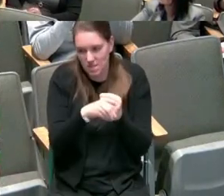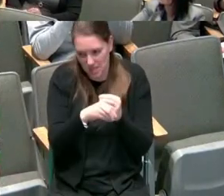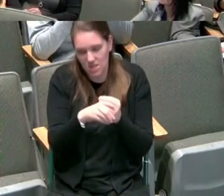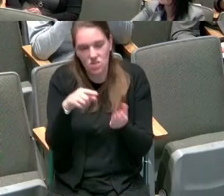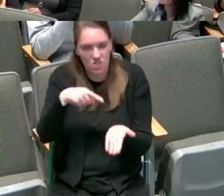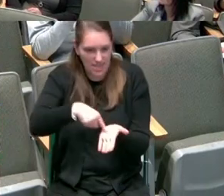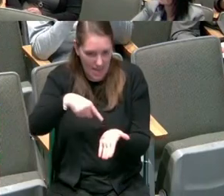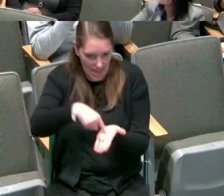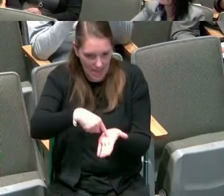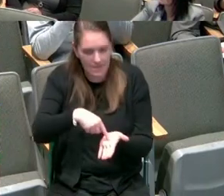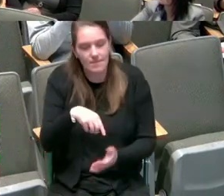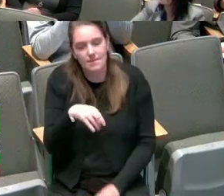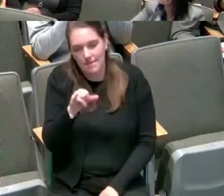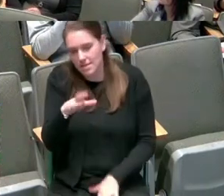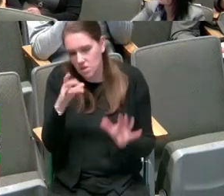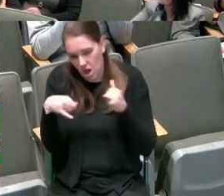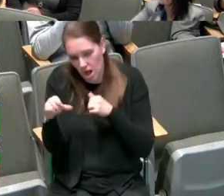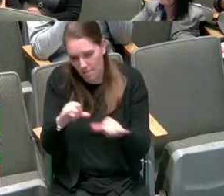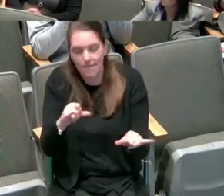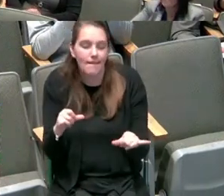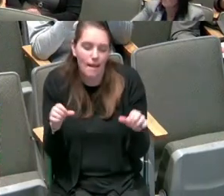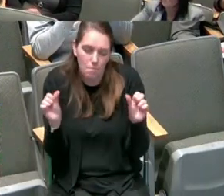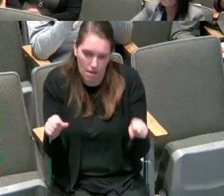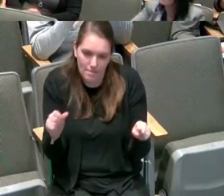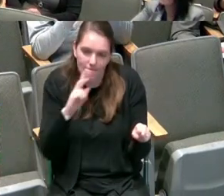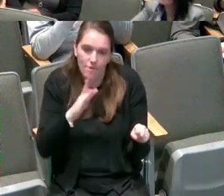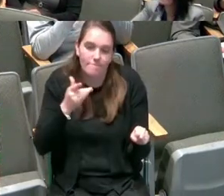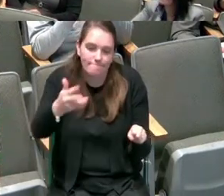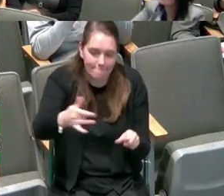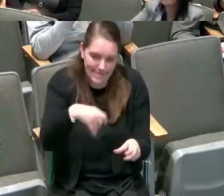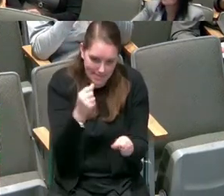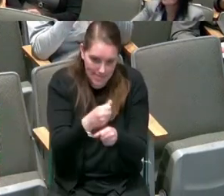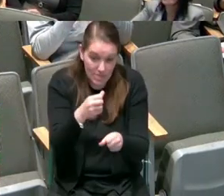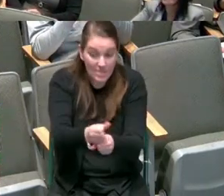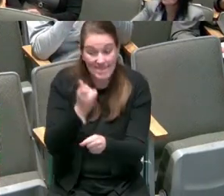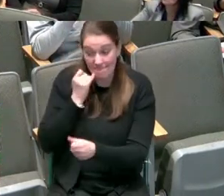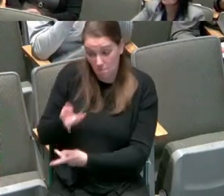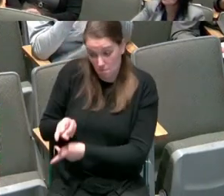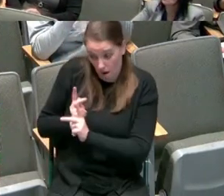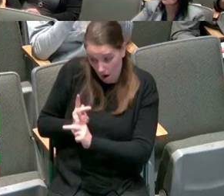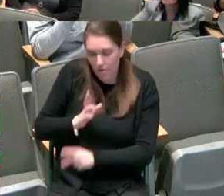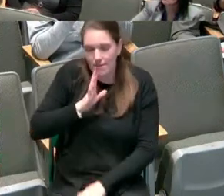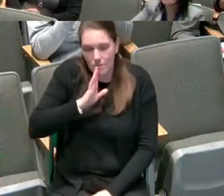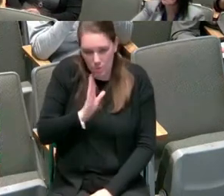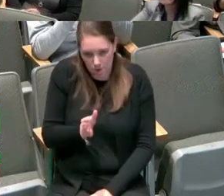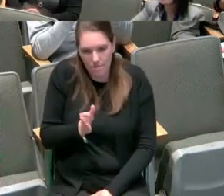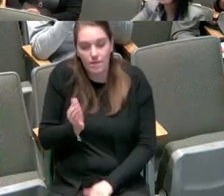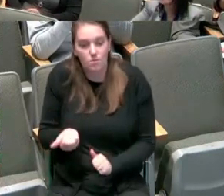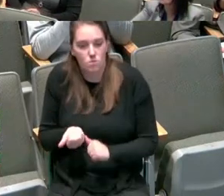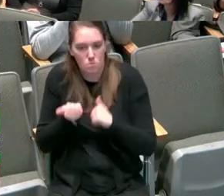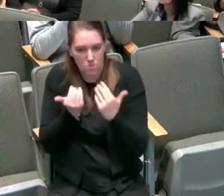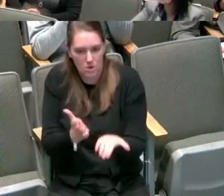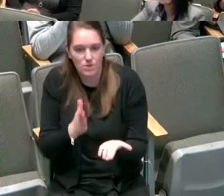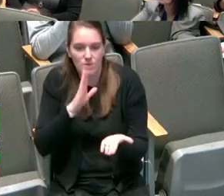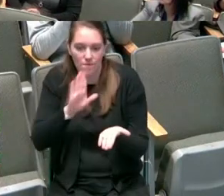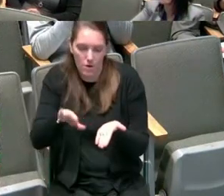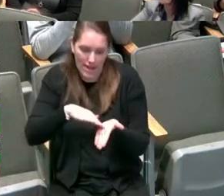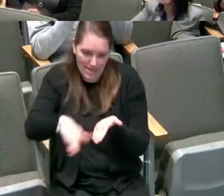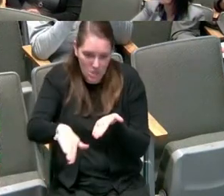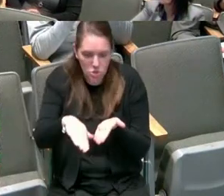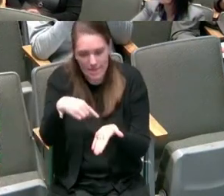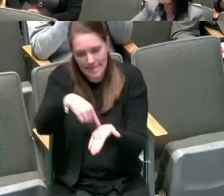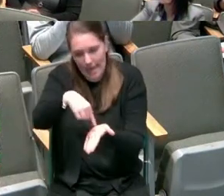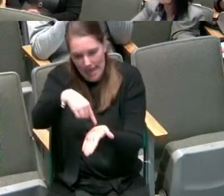and most likely in future years that if it's a borrowing it will be coming forward as a proposal for excluded debt